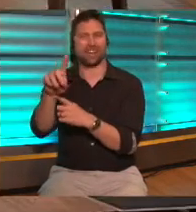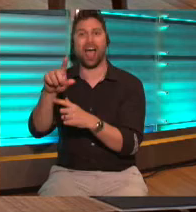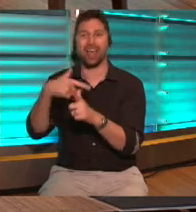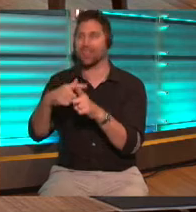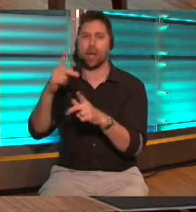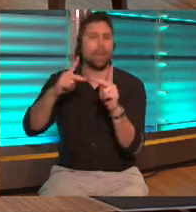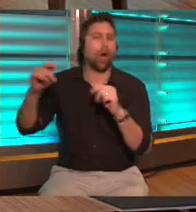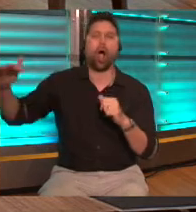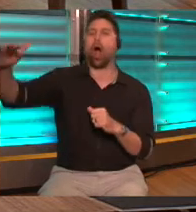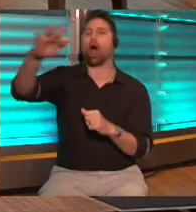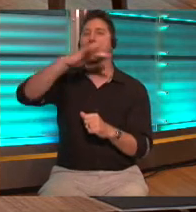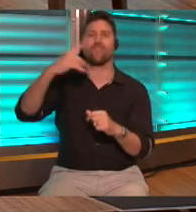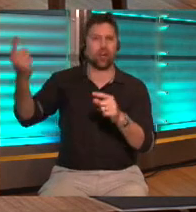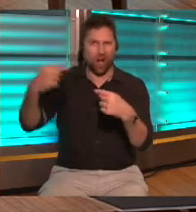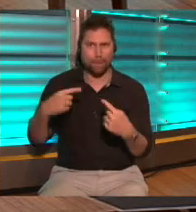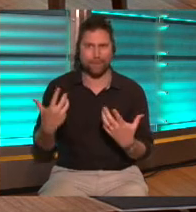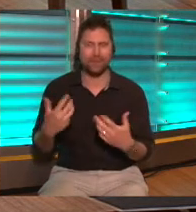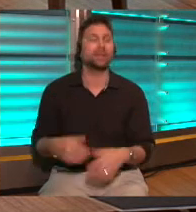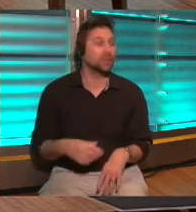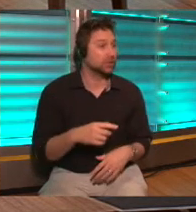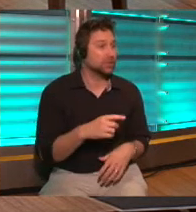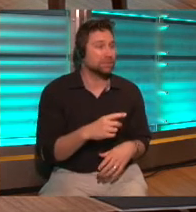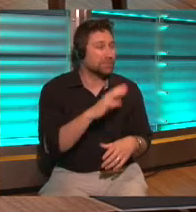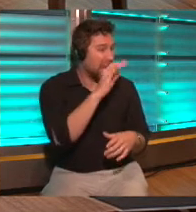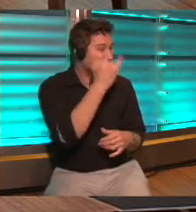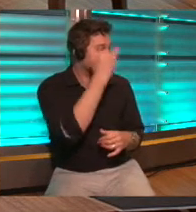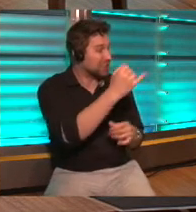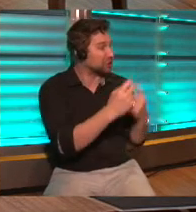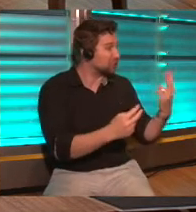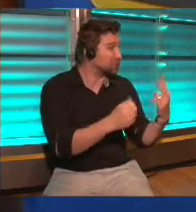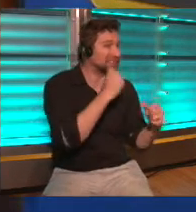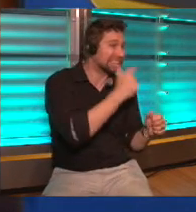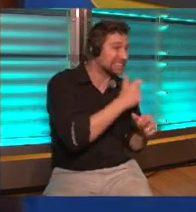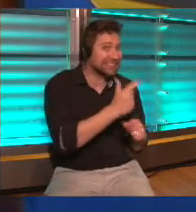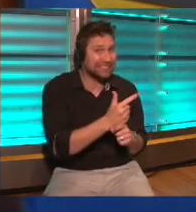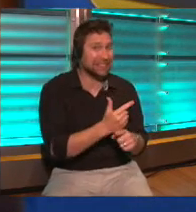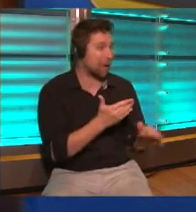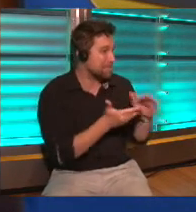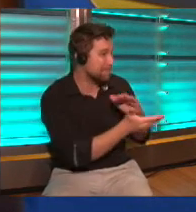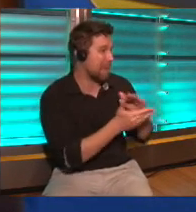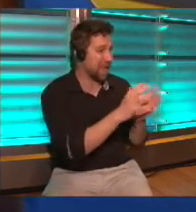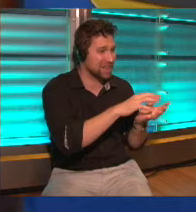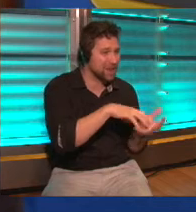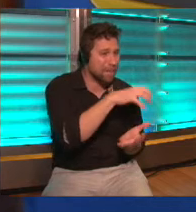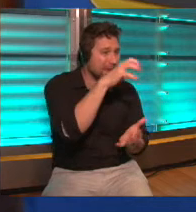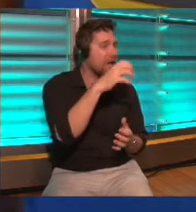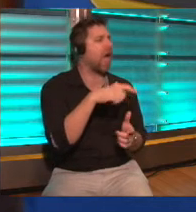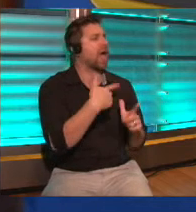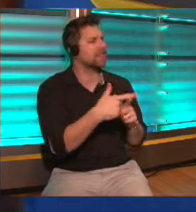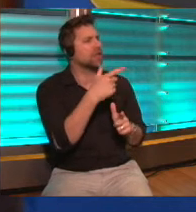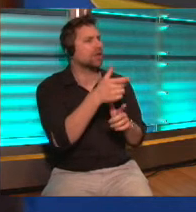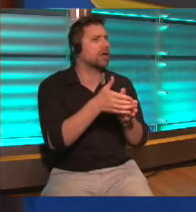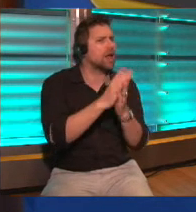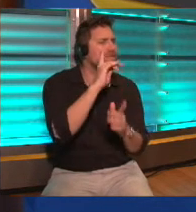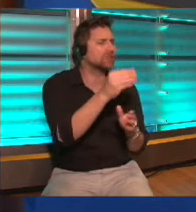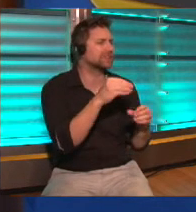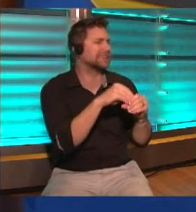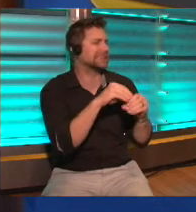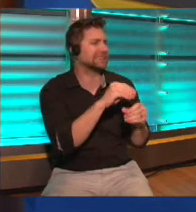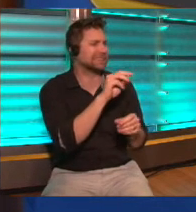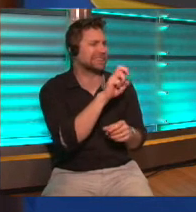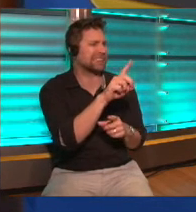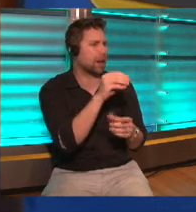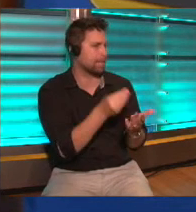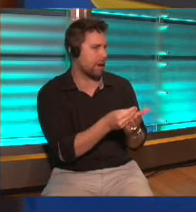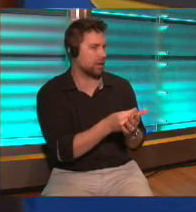idea of, you know, two sisters who are baking cupcakes, and then you go in for, you know, some seed money. Did you get a lot of people who were